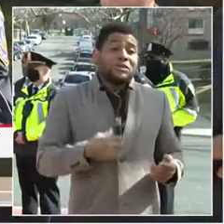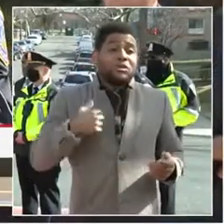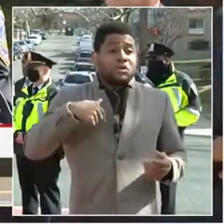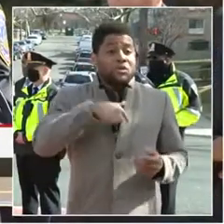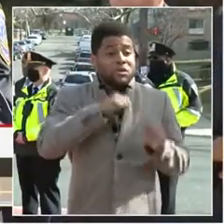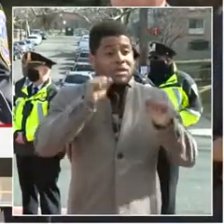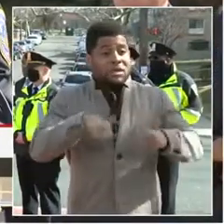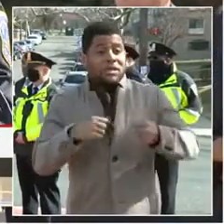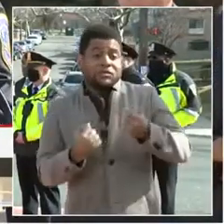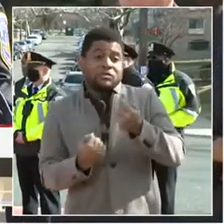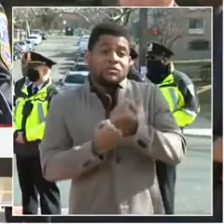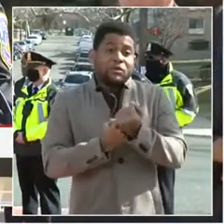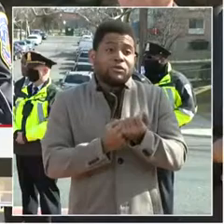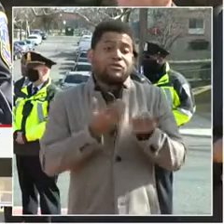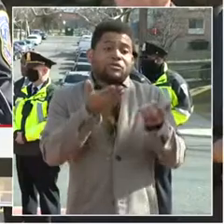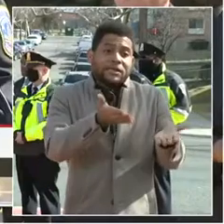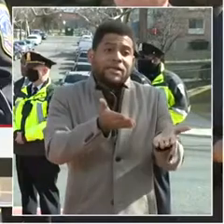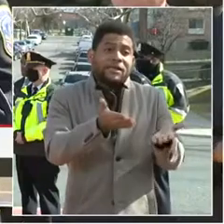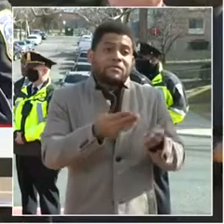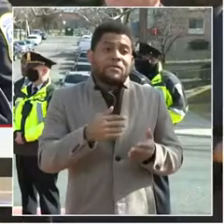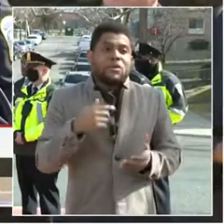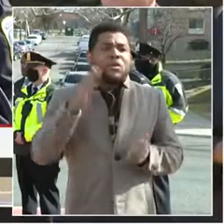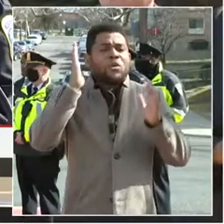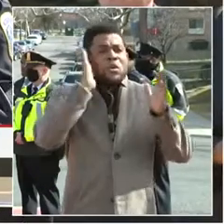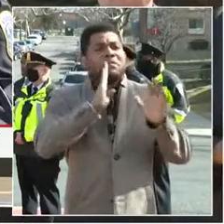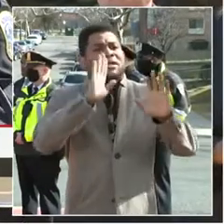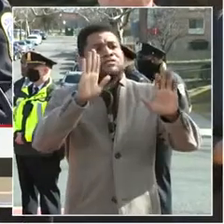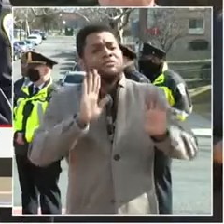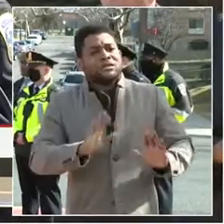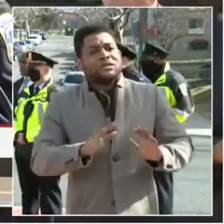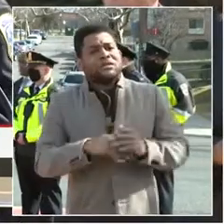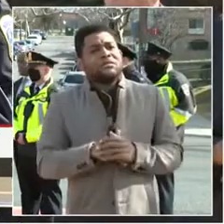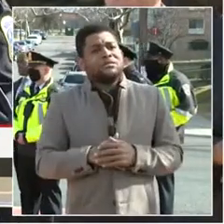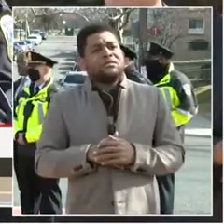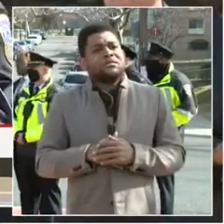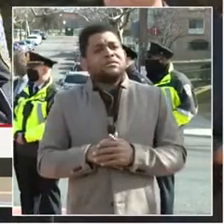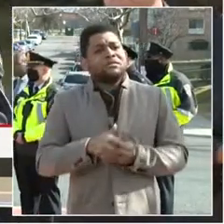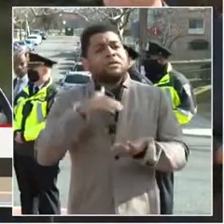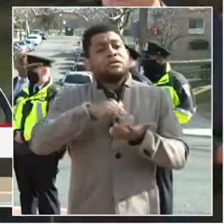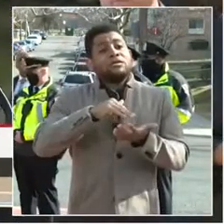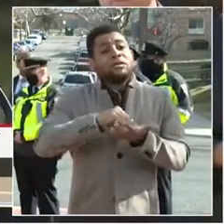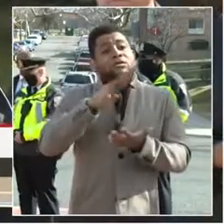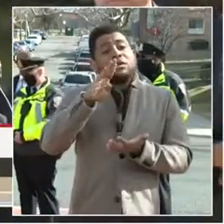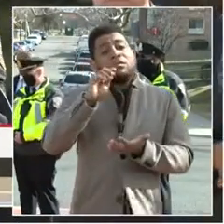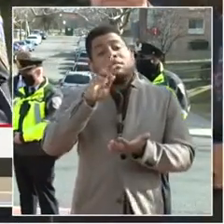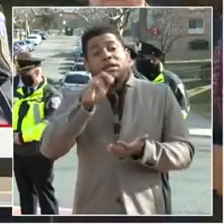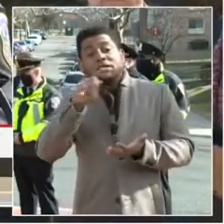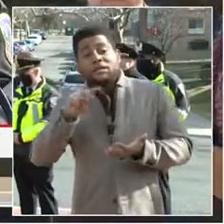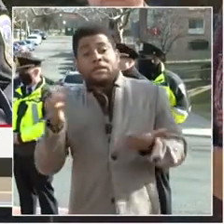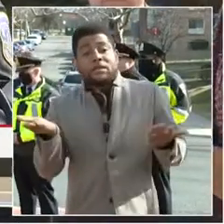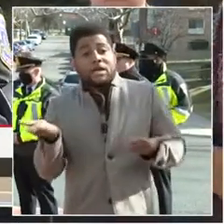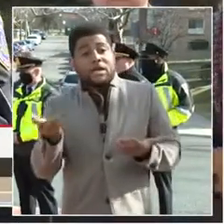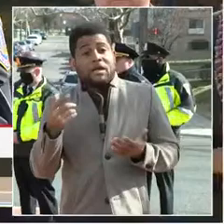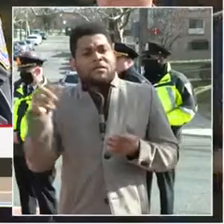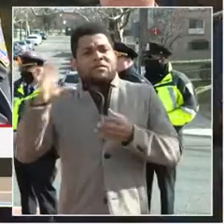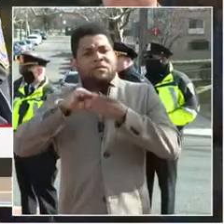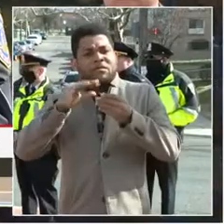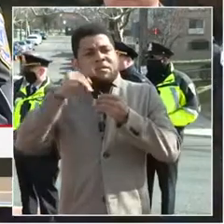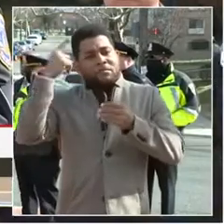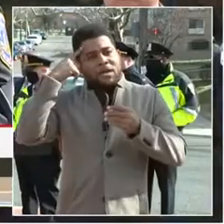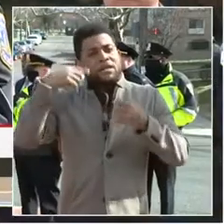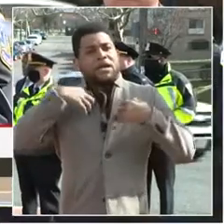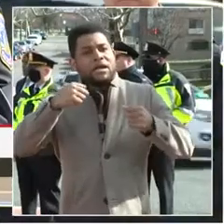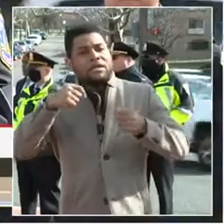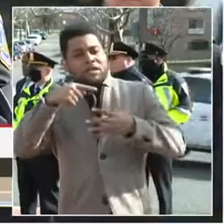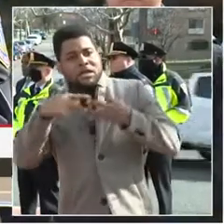there. That would be awesome. Dr. Bazran is here, mental health. I mean, if we can help them there, that would be awesome. But at